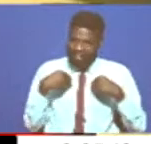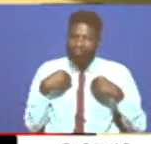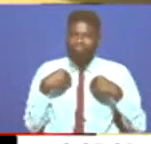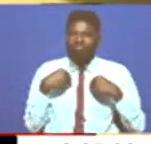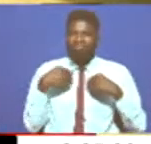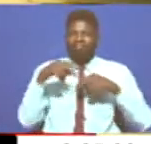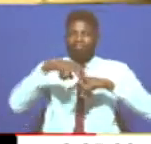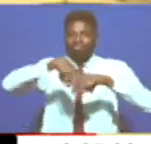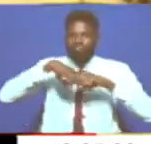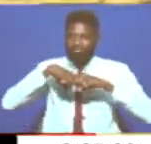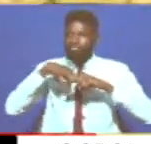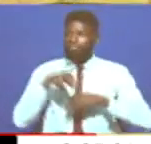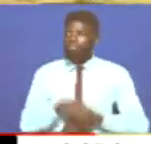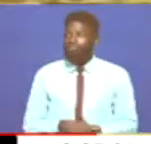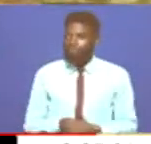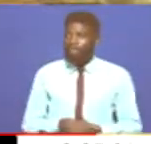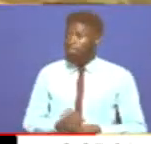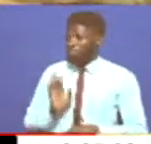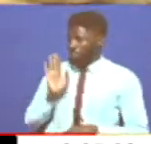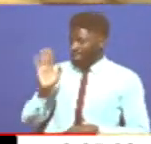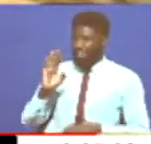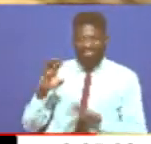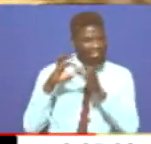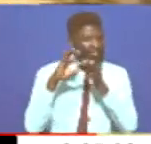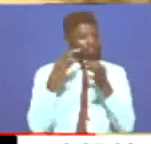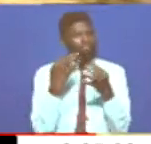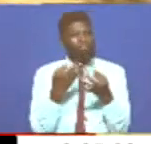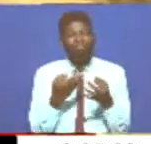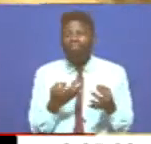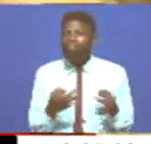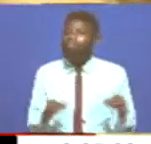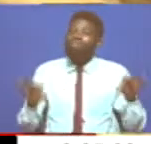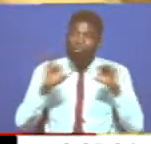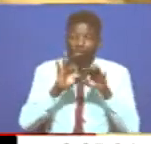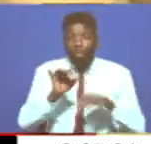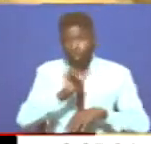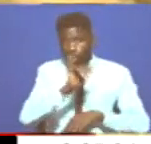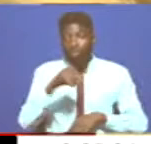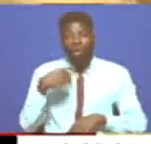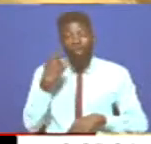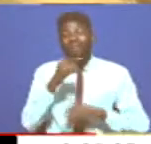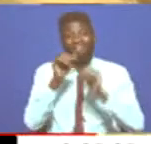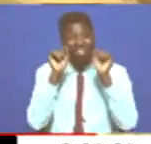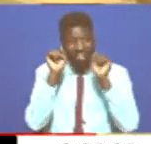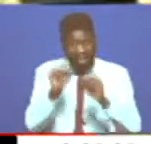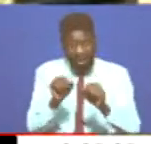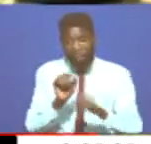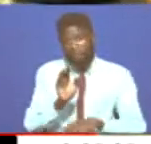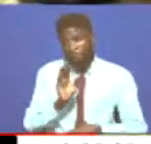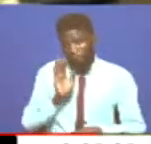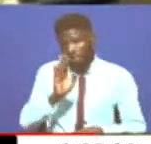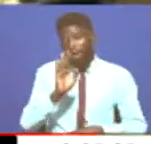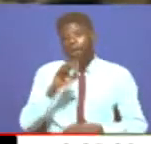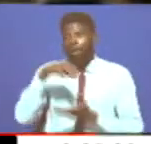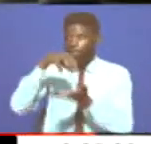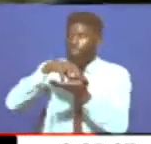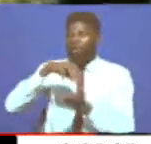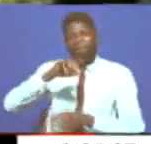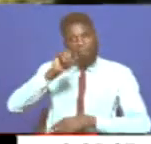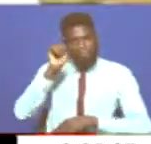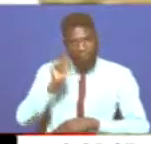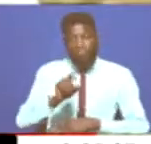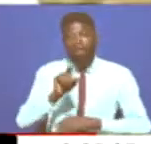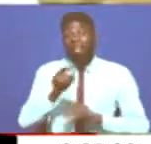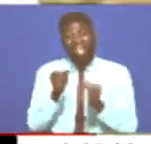The culture, according to them, is very crucial, and those eligible to be buried in that position should be, or else the family will know no